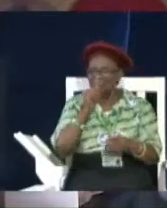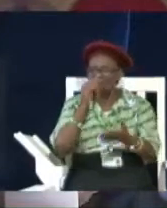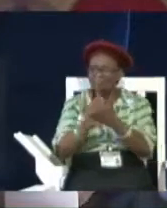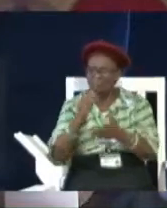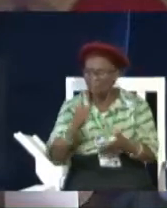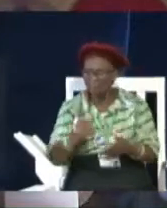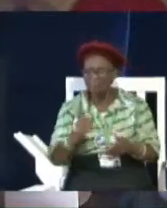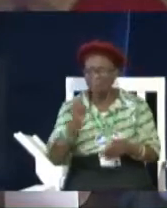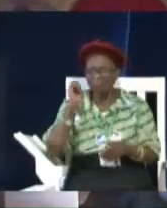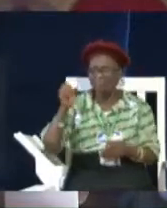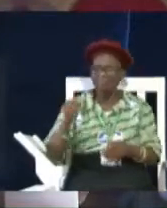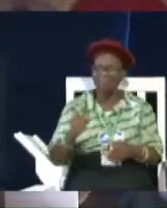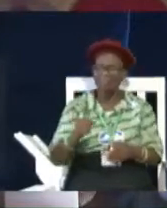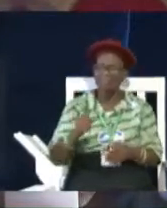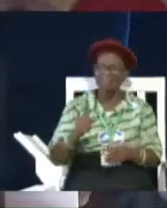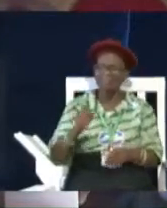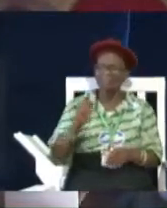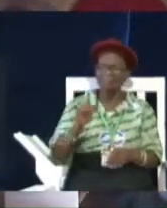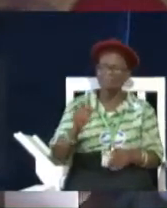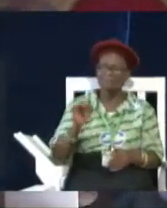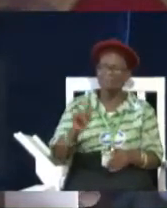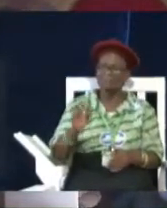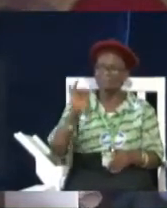he ignored them.